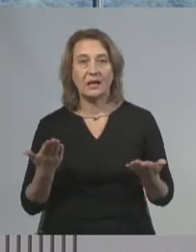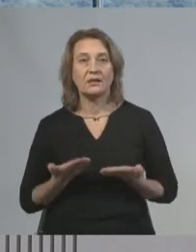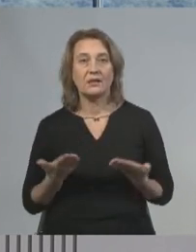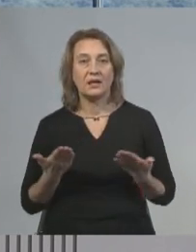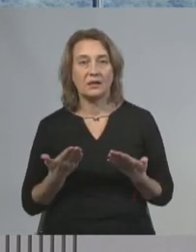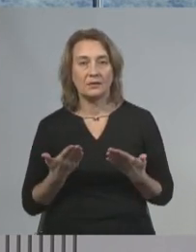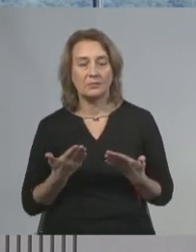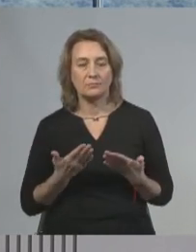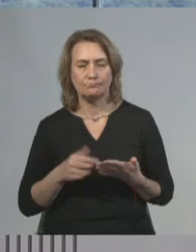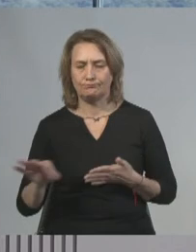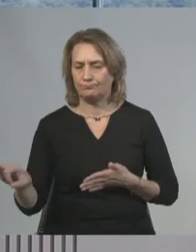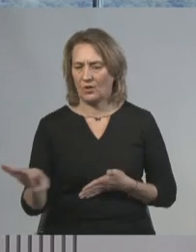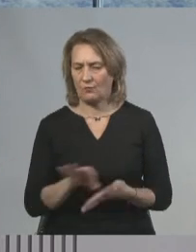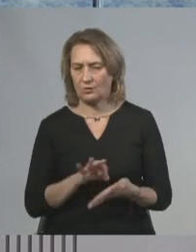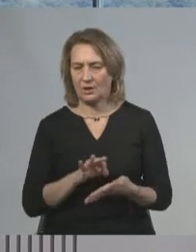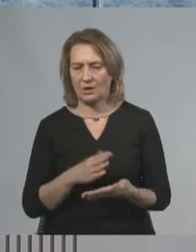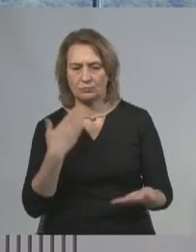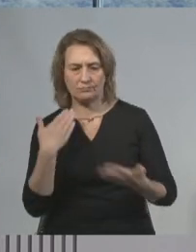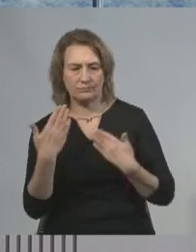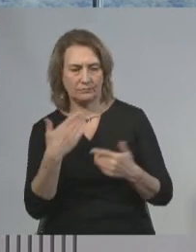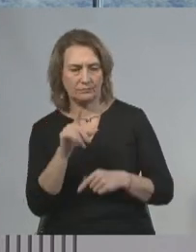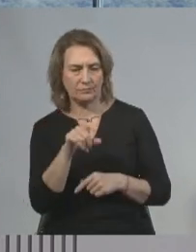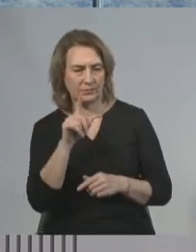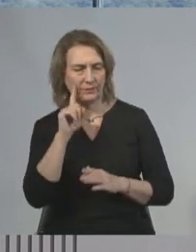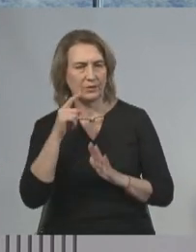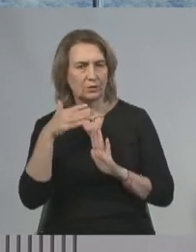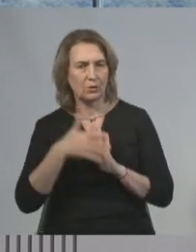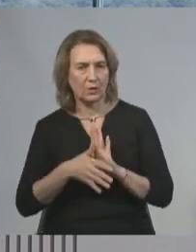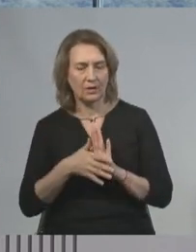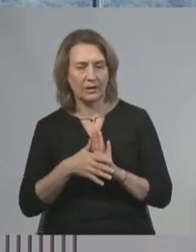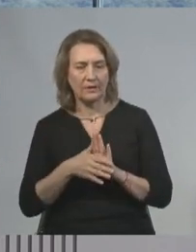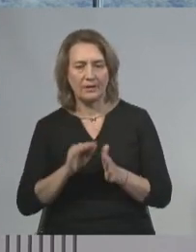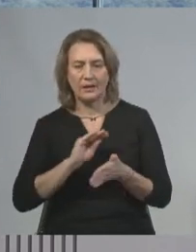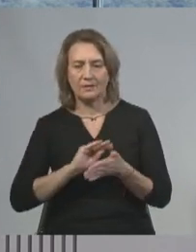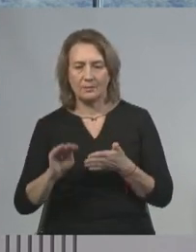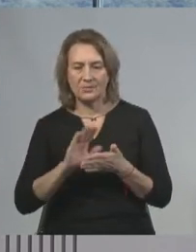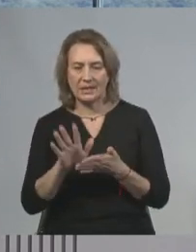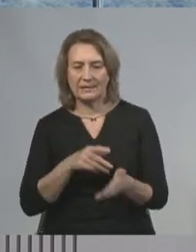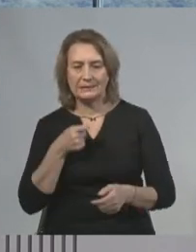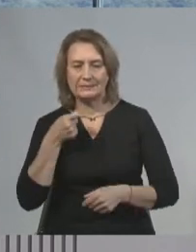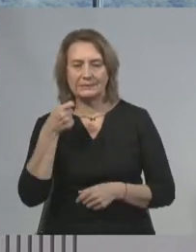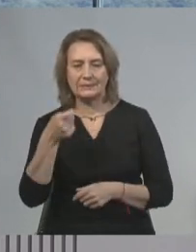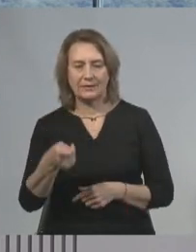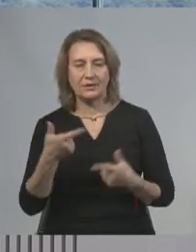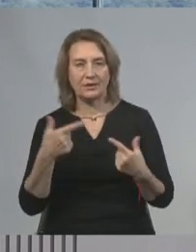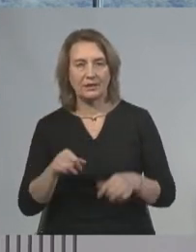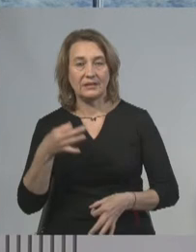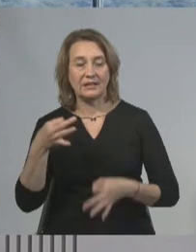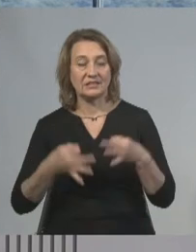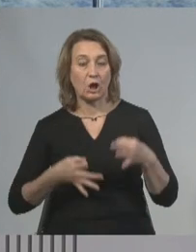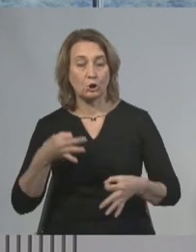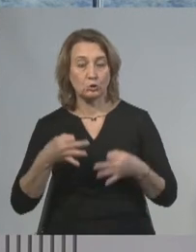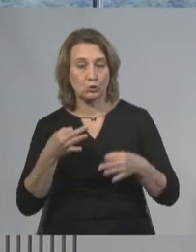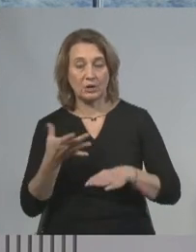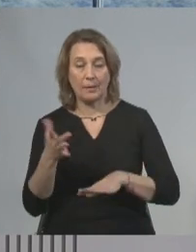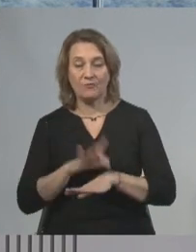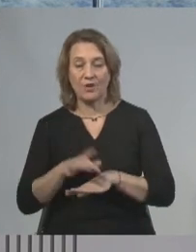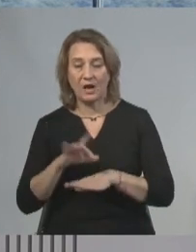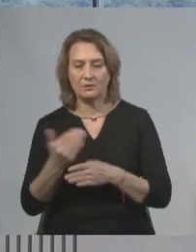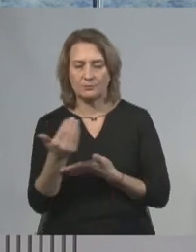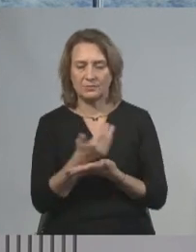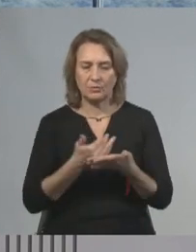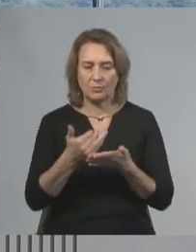self-regulation body which promptly reacts to this kahalik case they published a